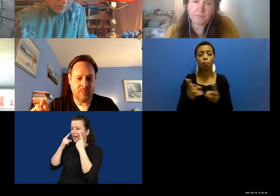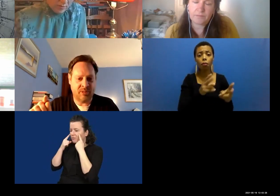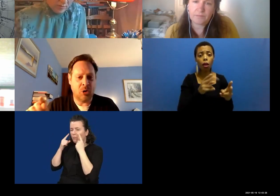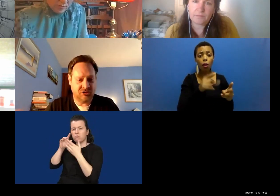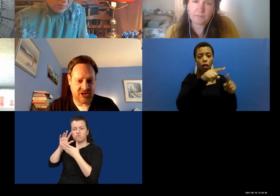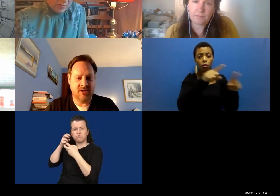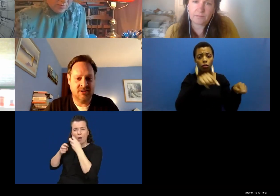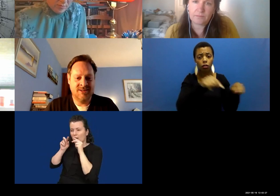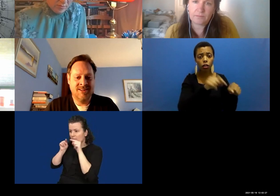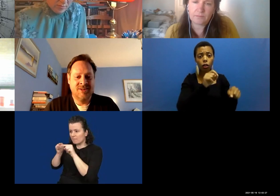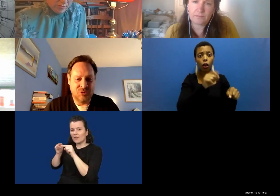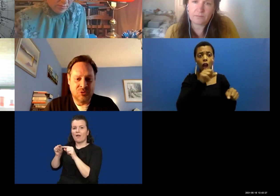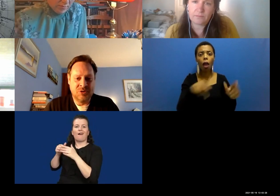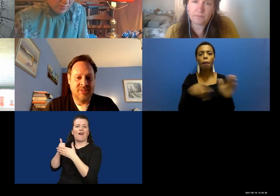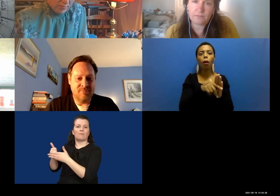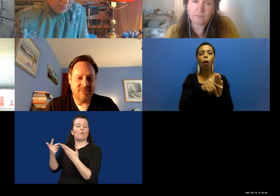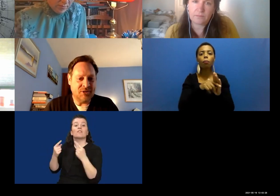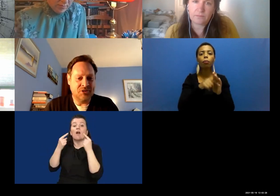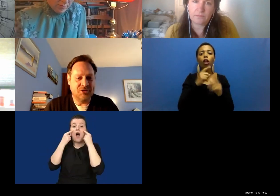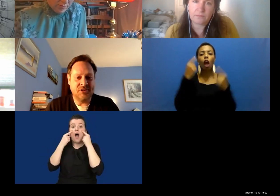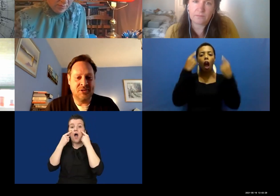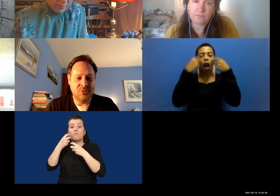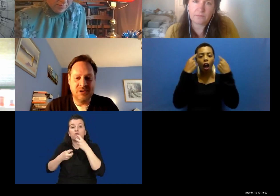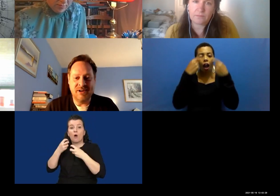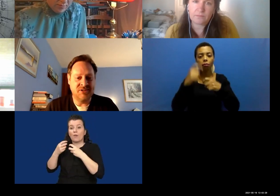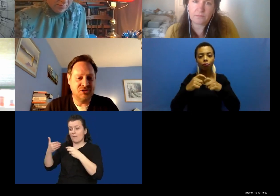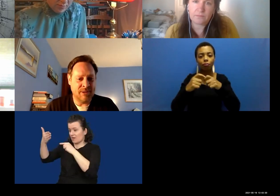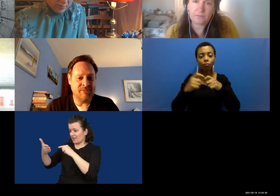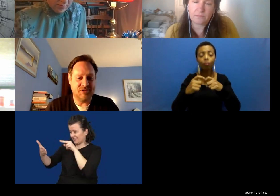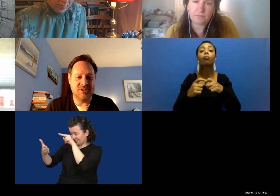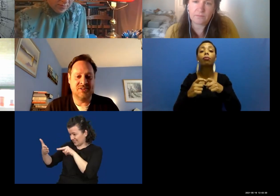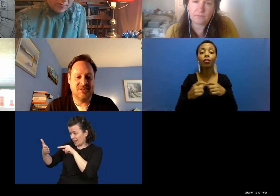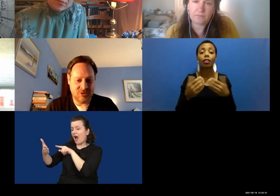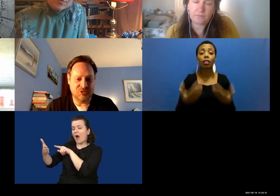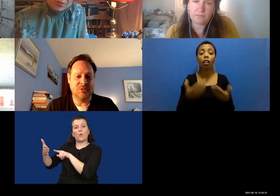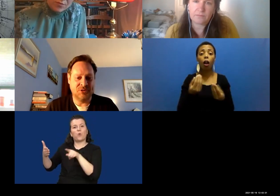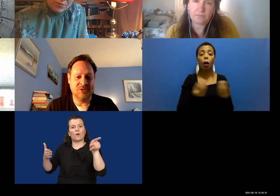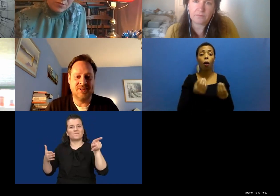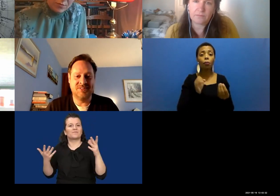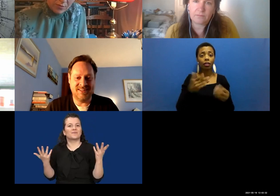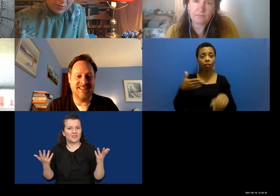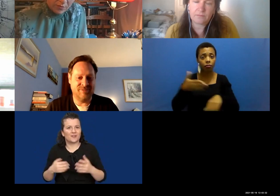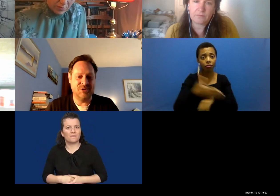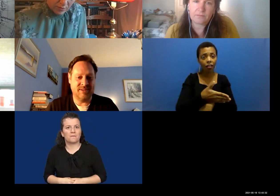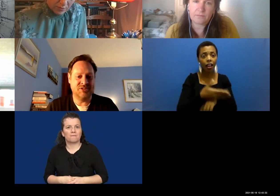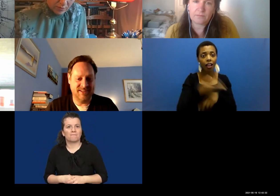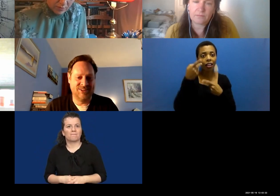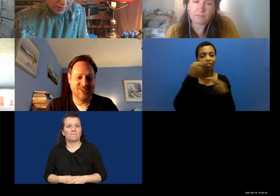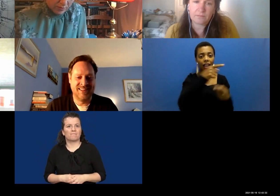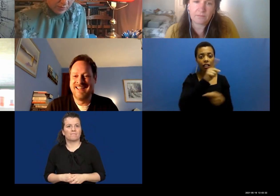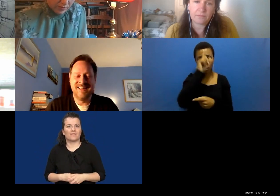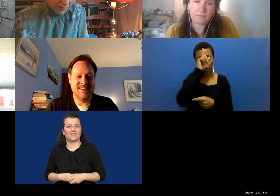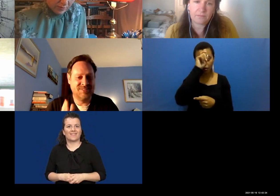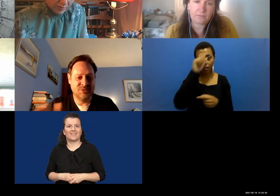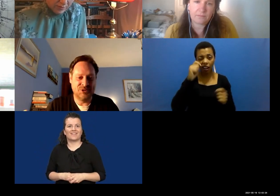for ophthalmology. So that tells us that the only reason you might visit a hospital is if you have a sight